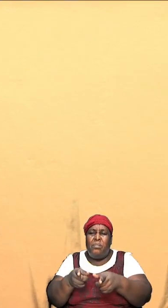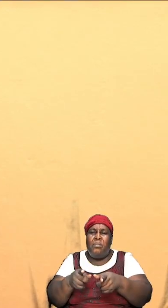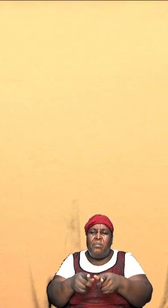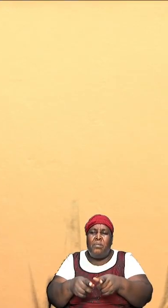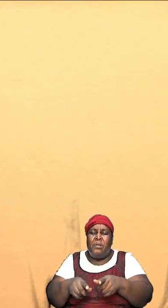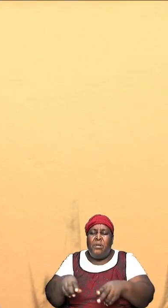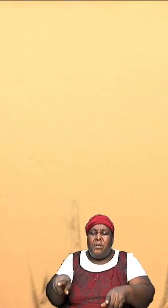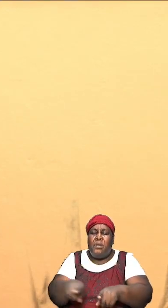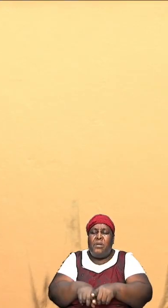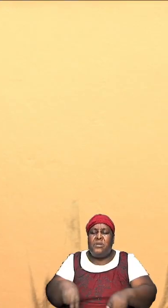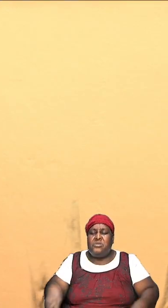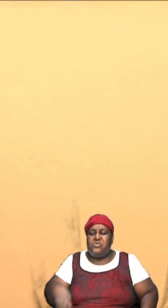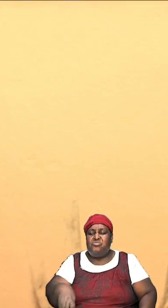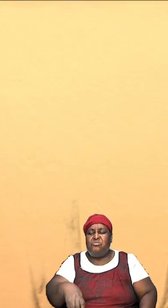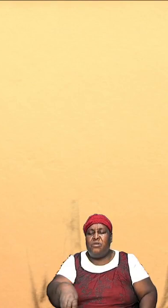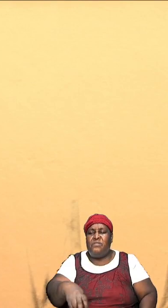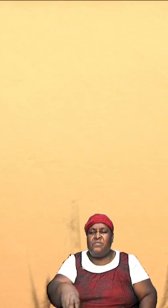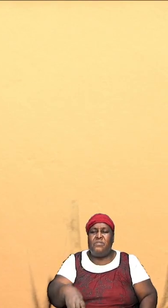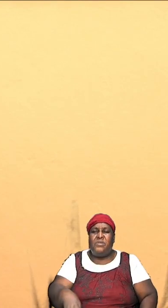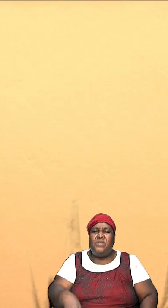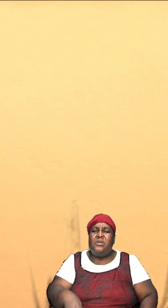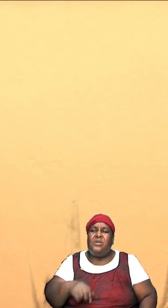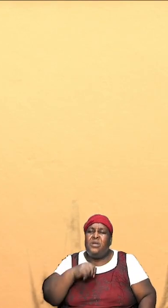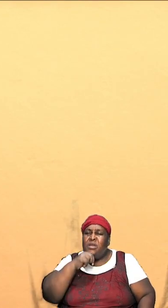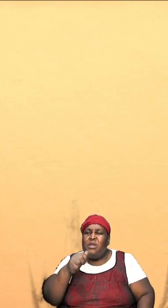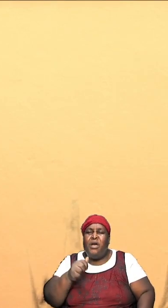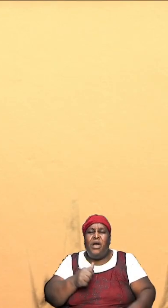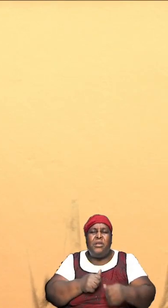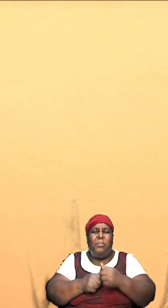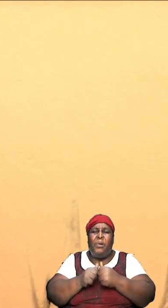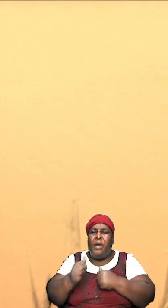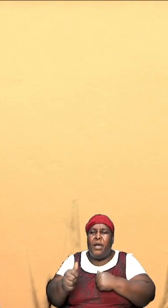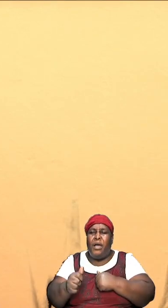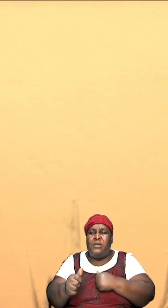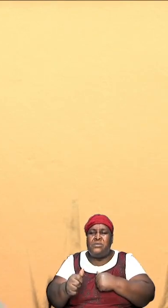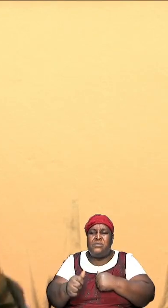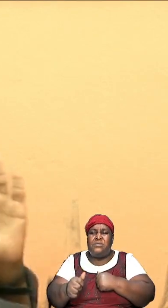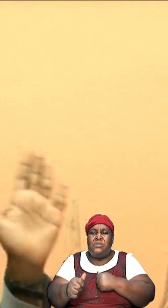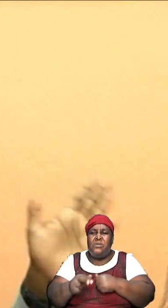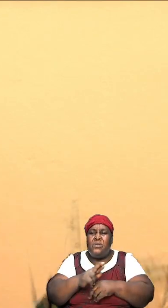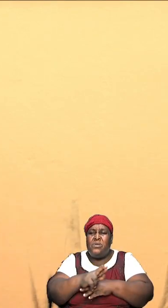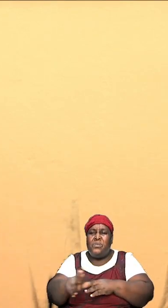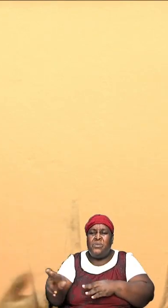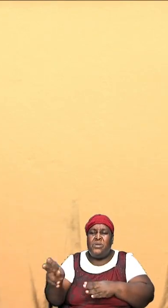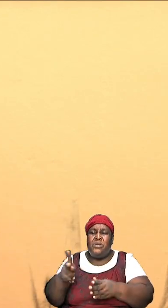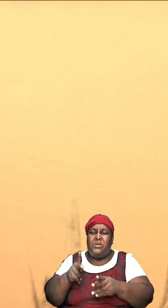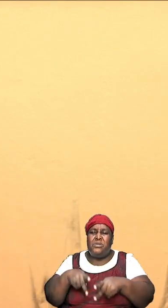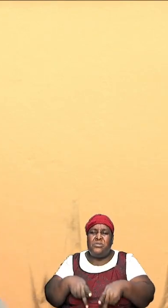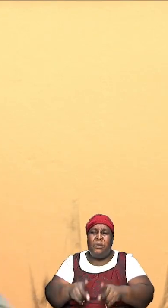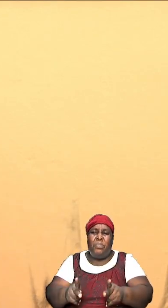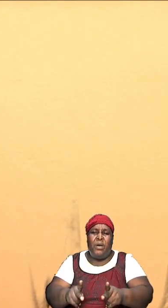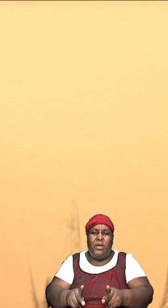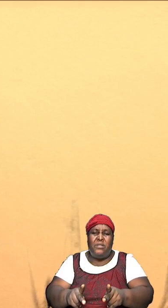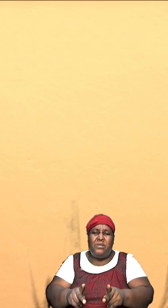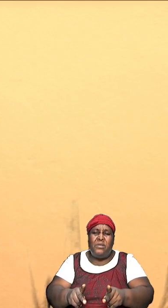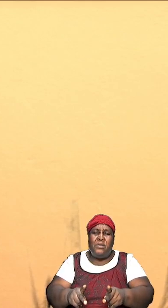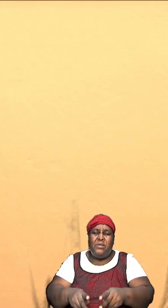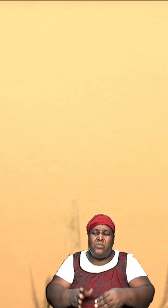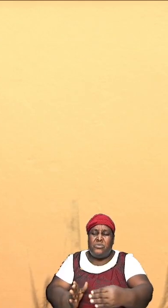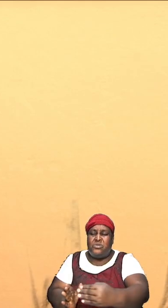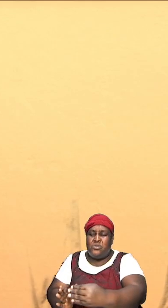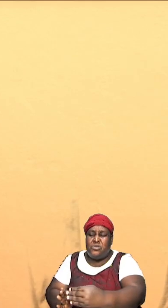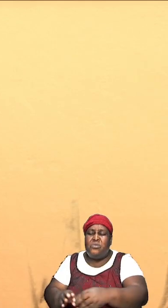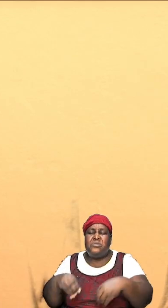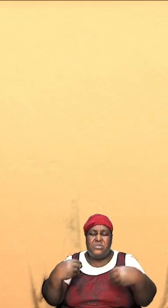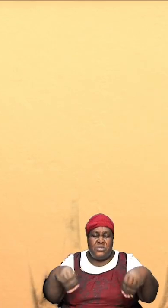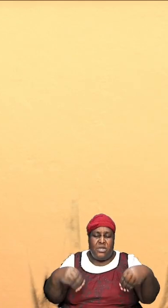traveled along the main road, he would not pass any part. From he reached a part, he would turn down into that part because he was selling things